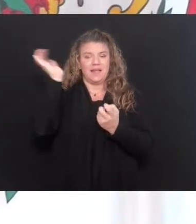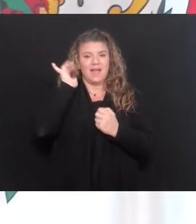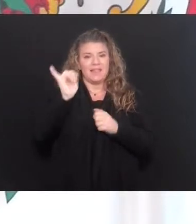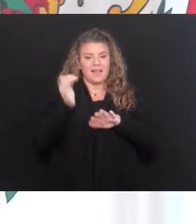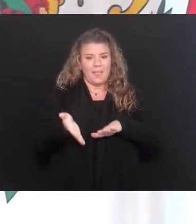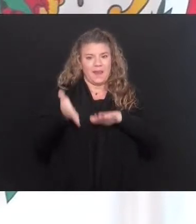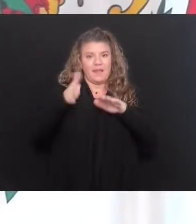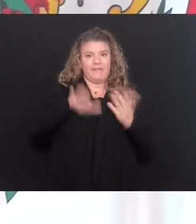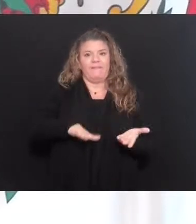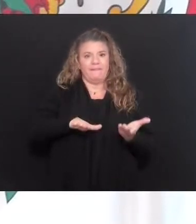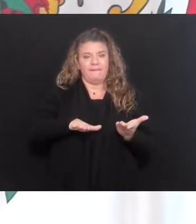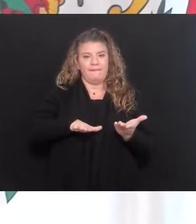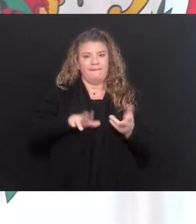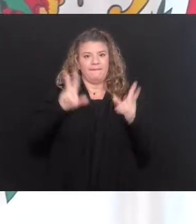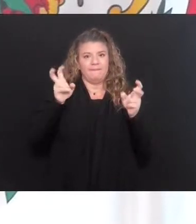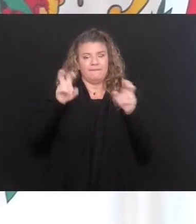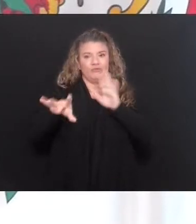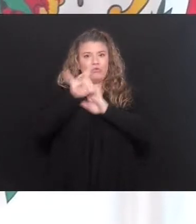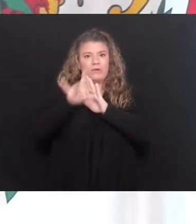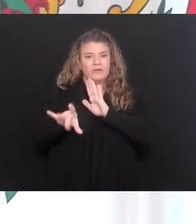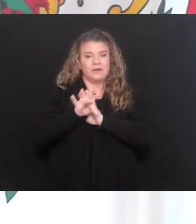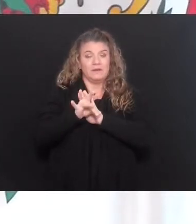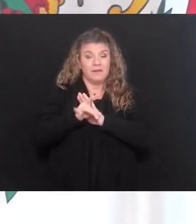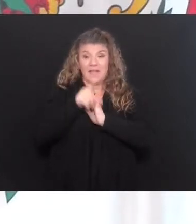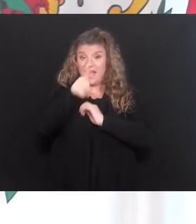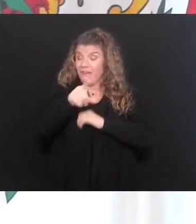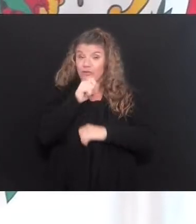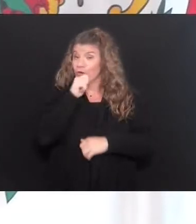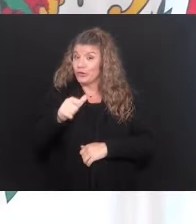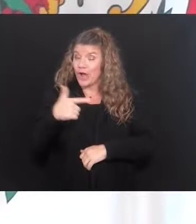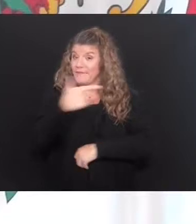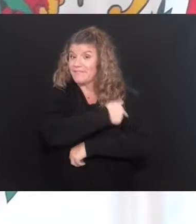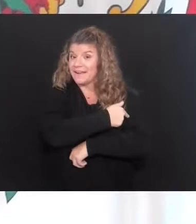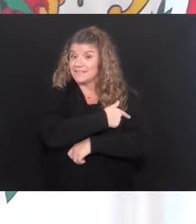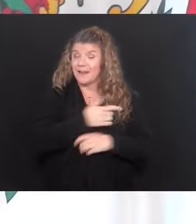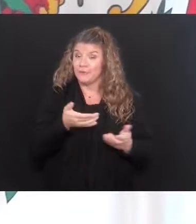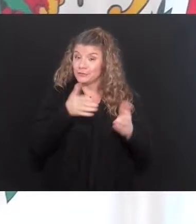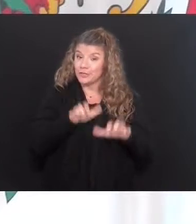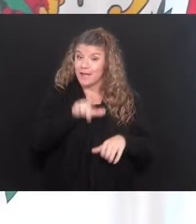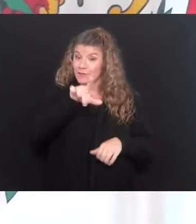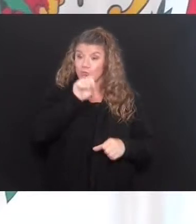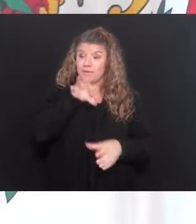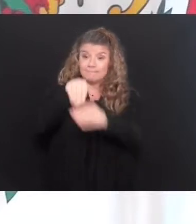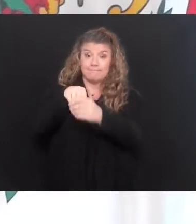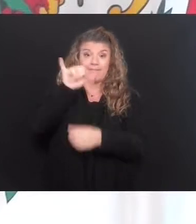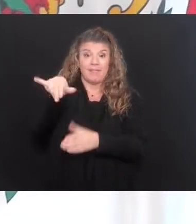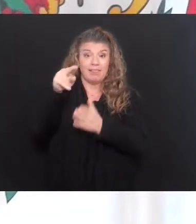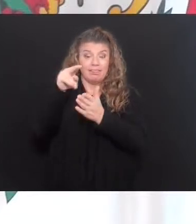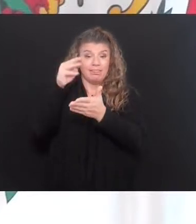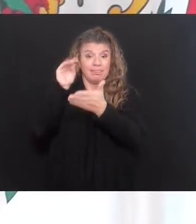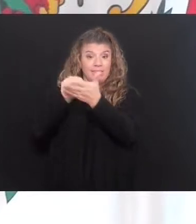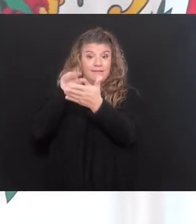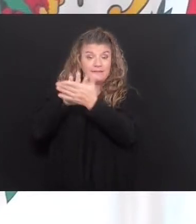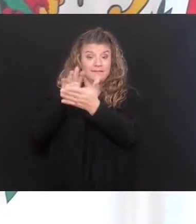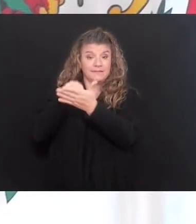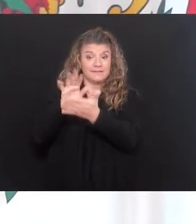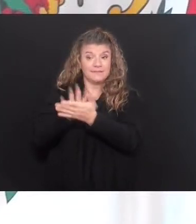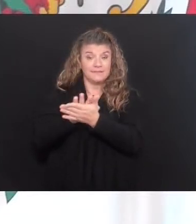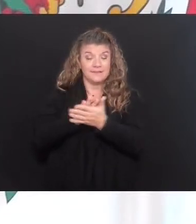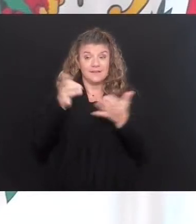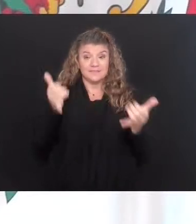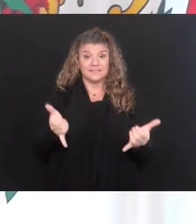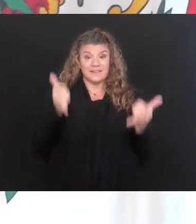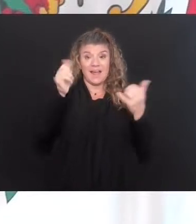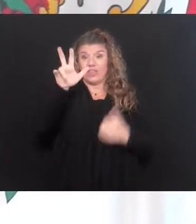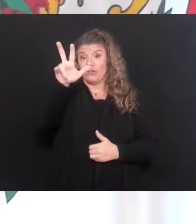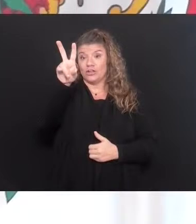drawing. And if you're not vaccinated, there's an awfully good chance that you're in the death drawing. 32 of them have won